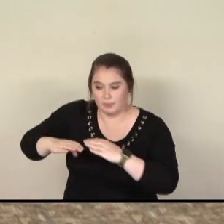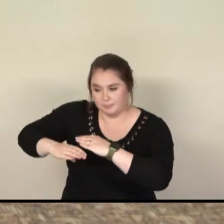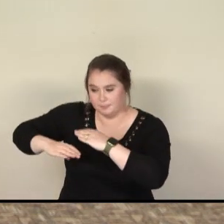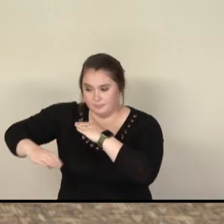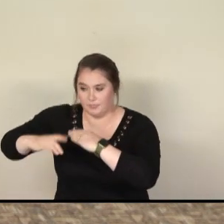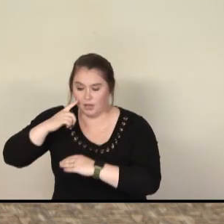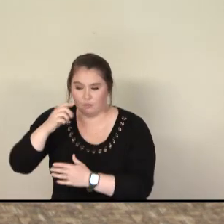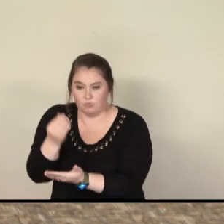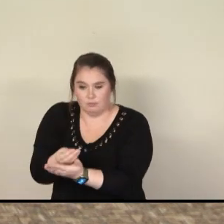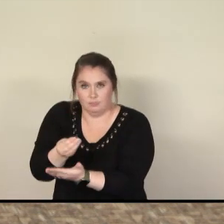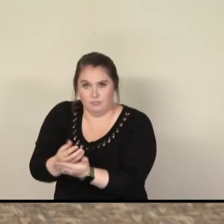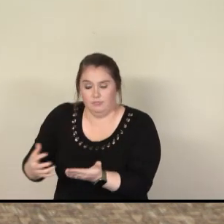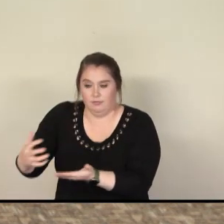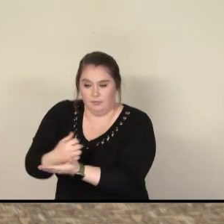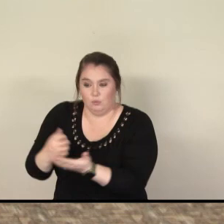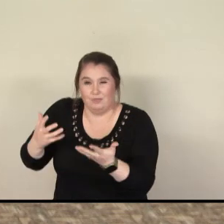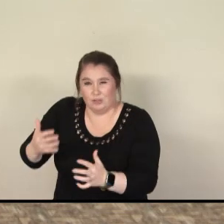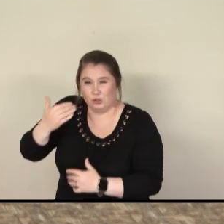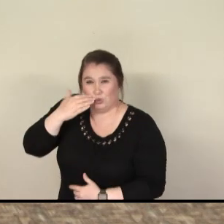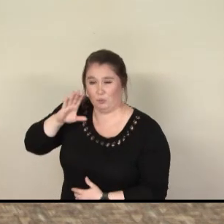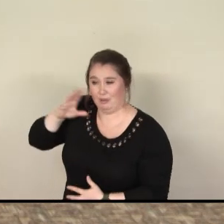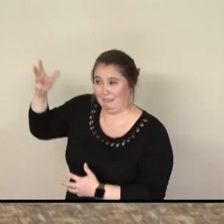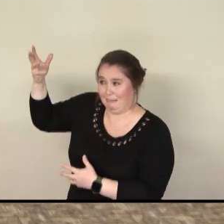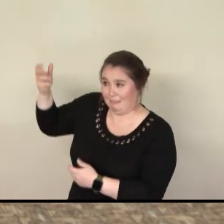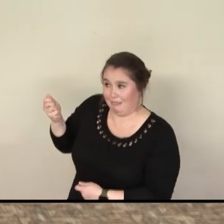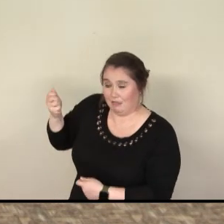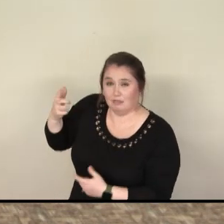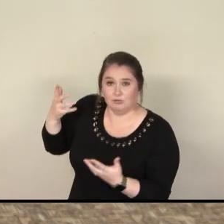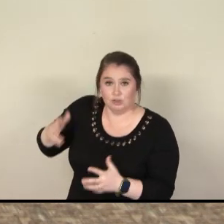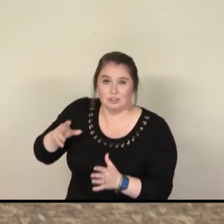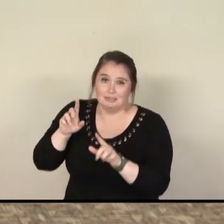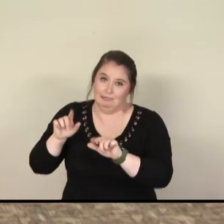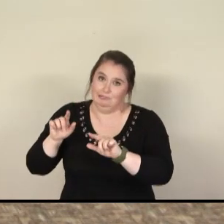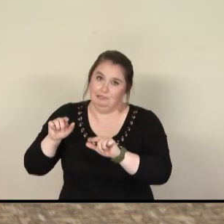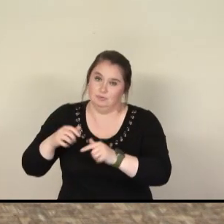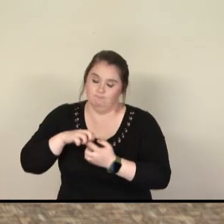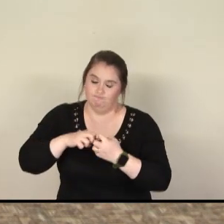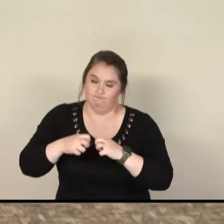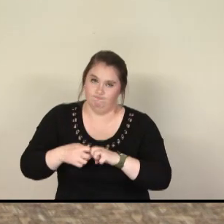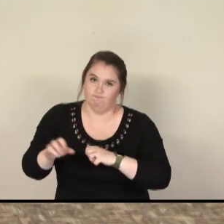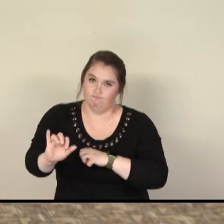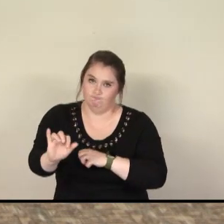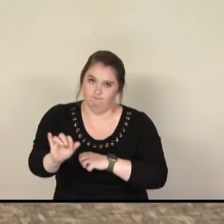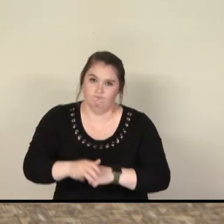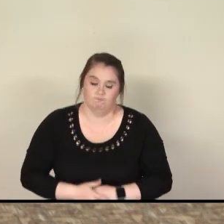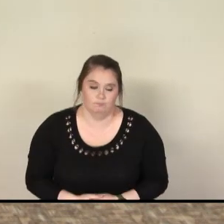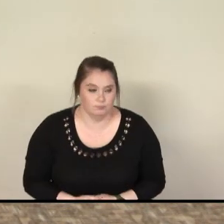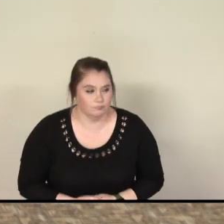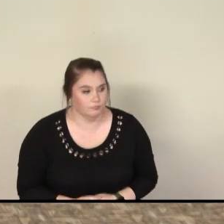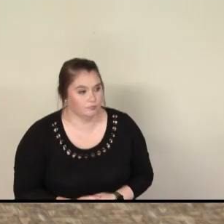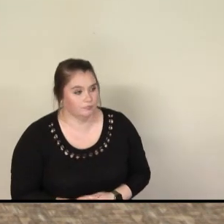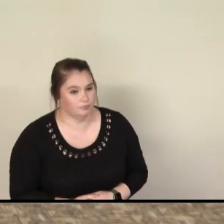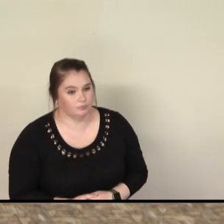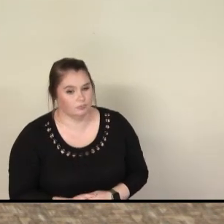funding, so we know what we're going to get, and attendance has been an issue as well.